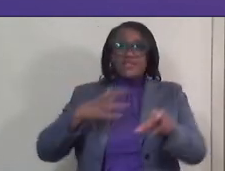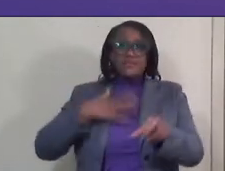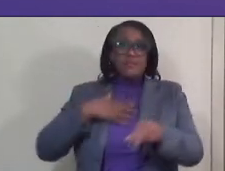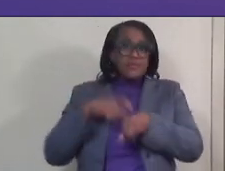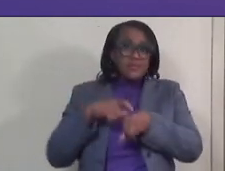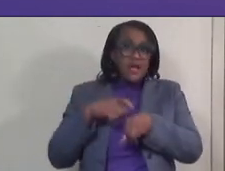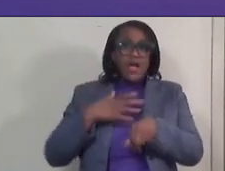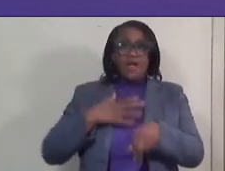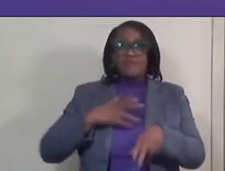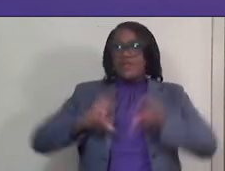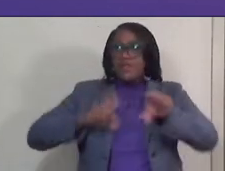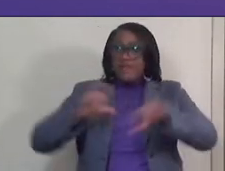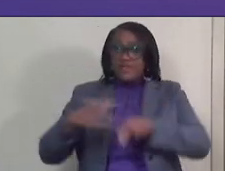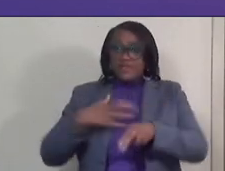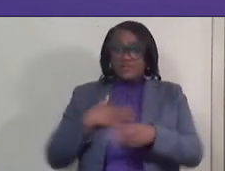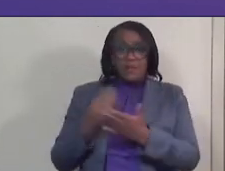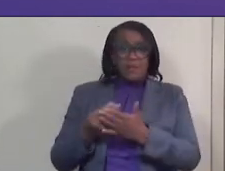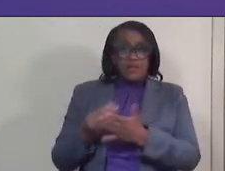money.